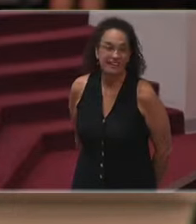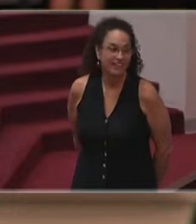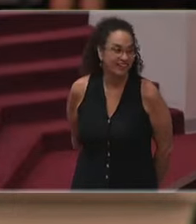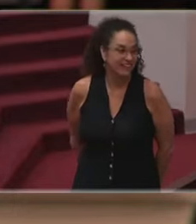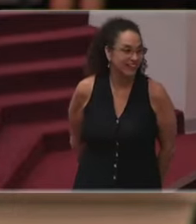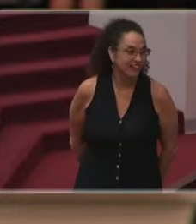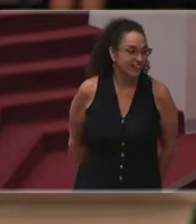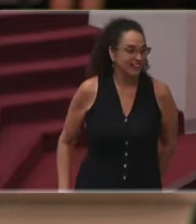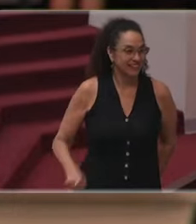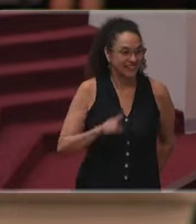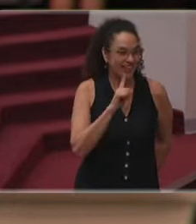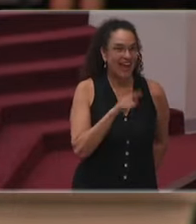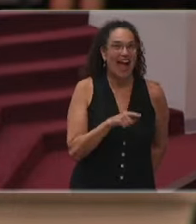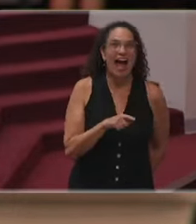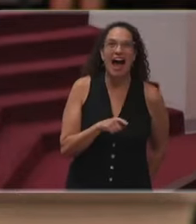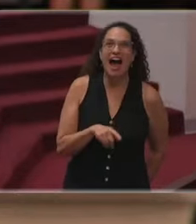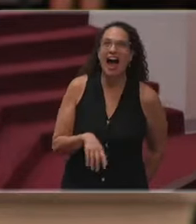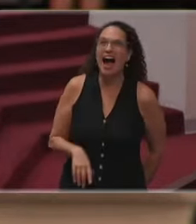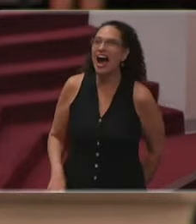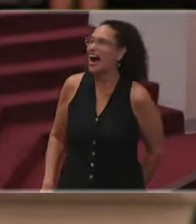You need to answer that phone, lady.